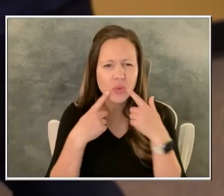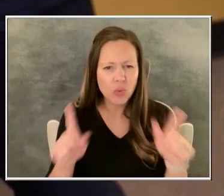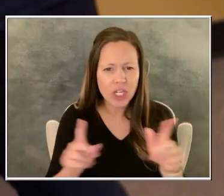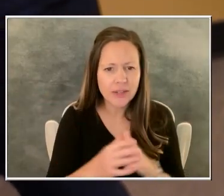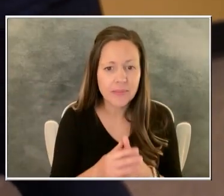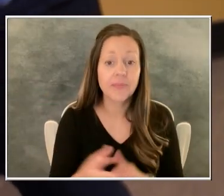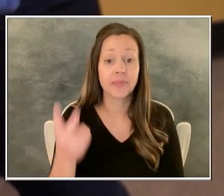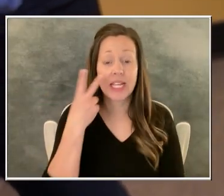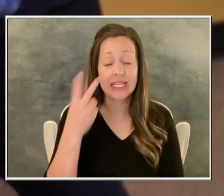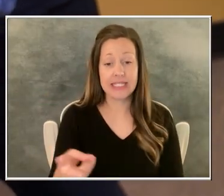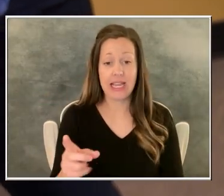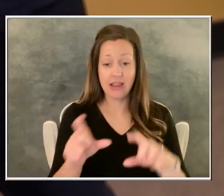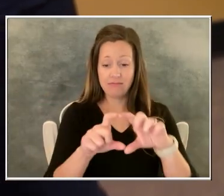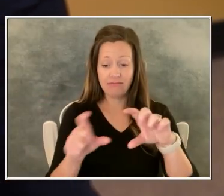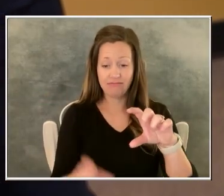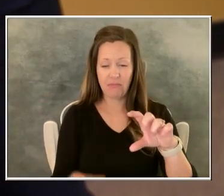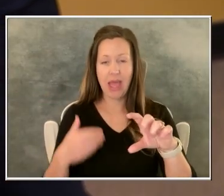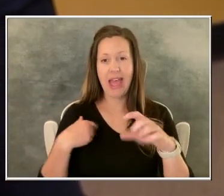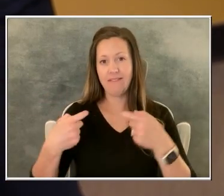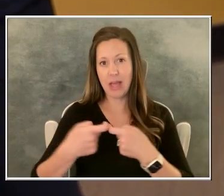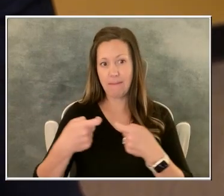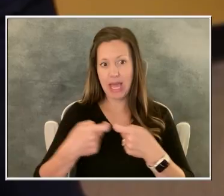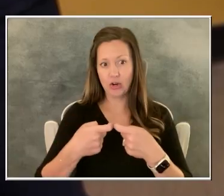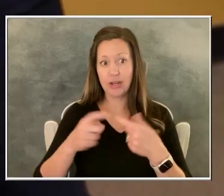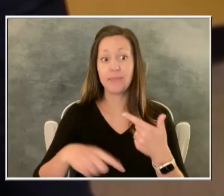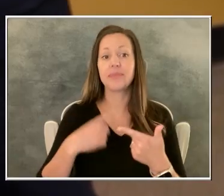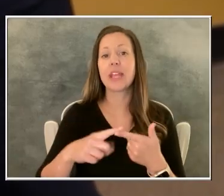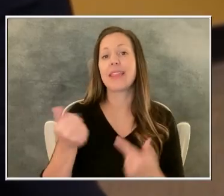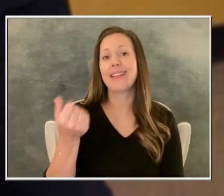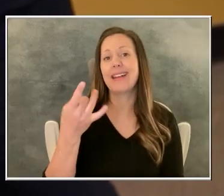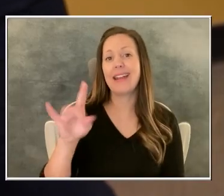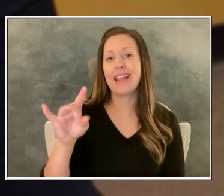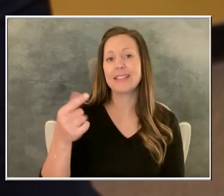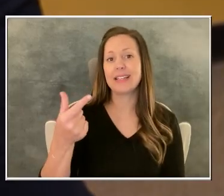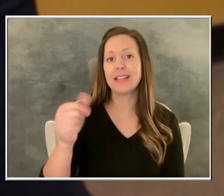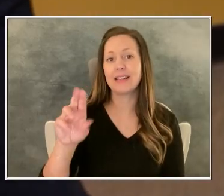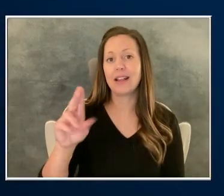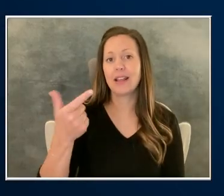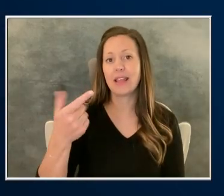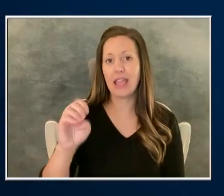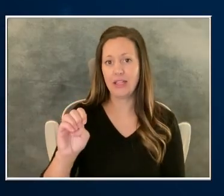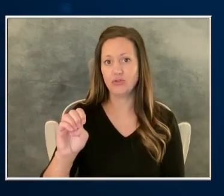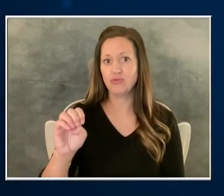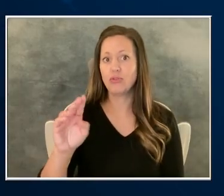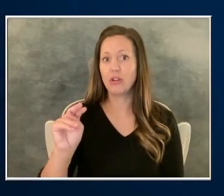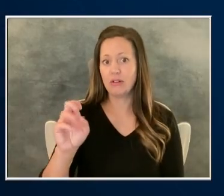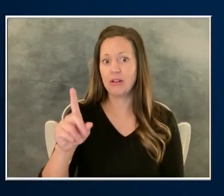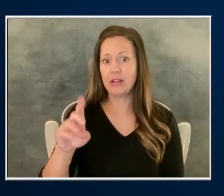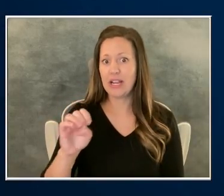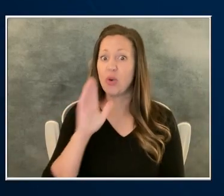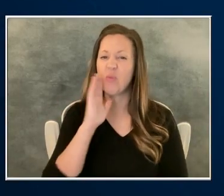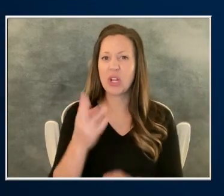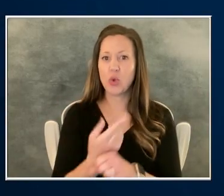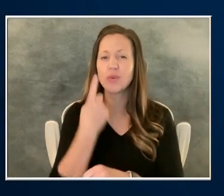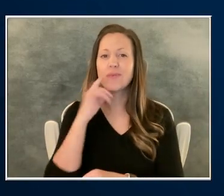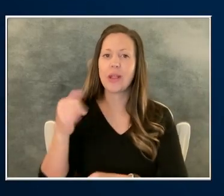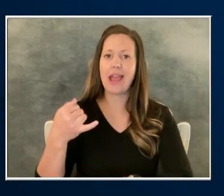a what we call 18 gauge needle, which is basically like a big needle that you would use for an IV. It's not so